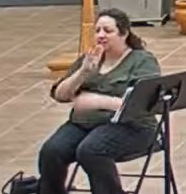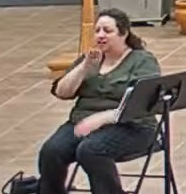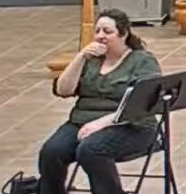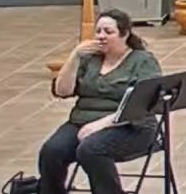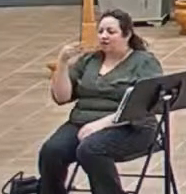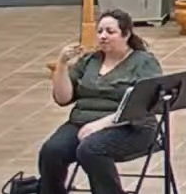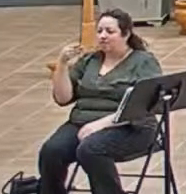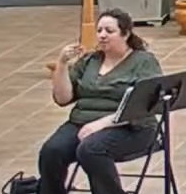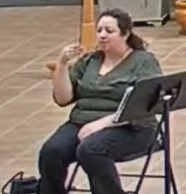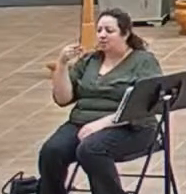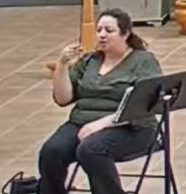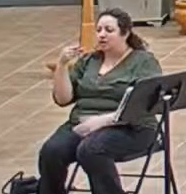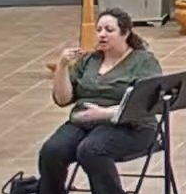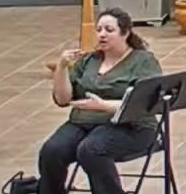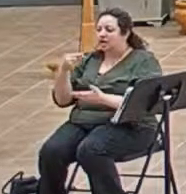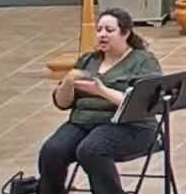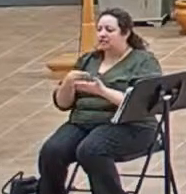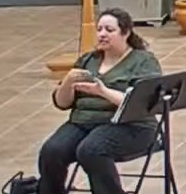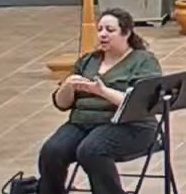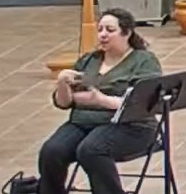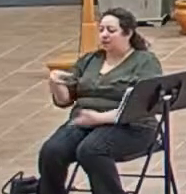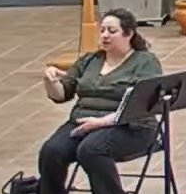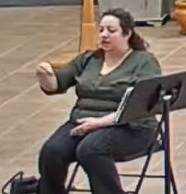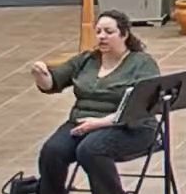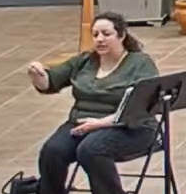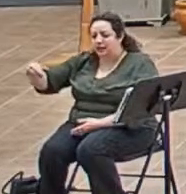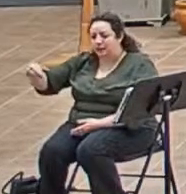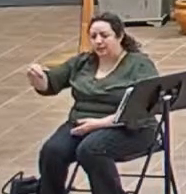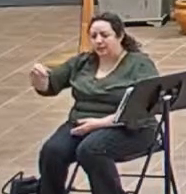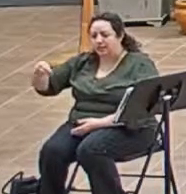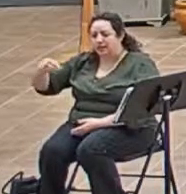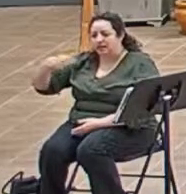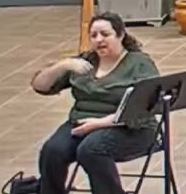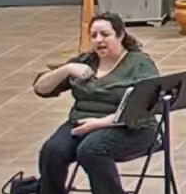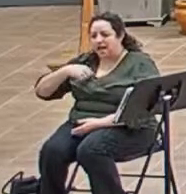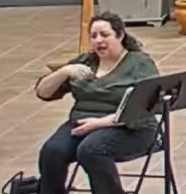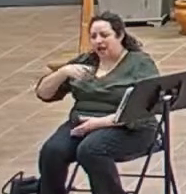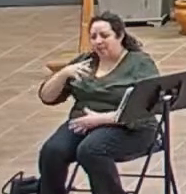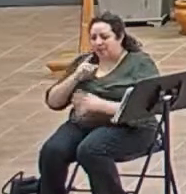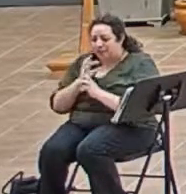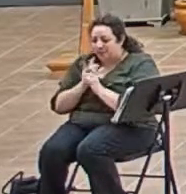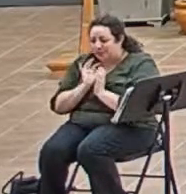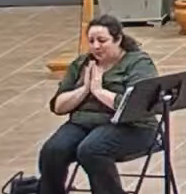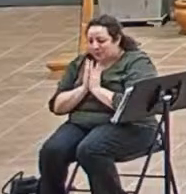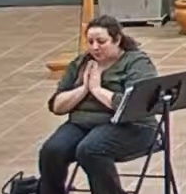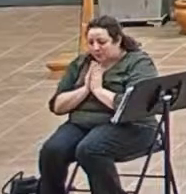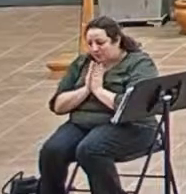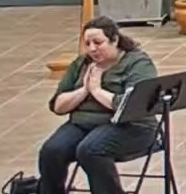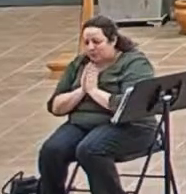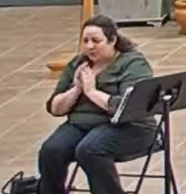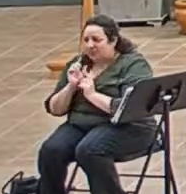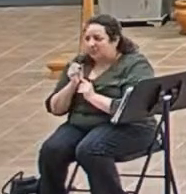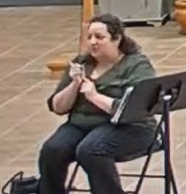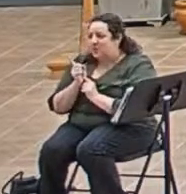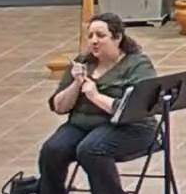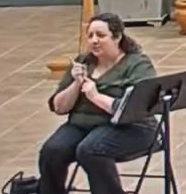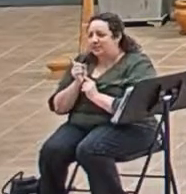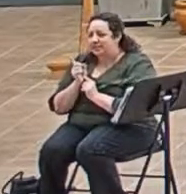clip. And I'm savoring the moment. And I pull the money clip